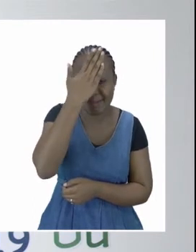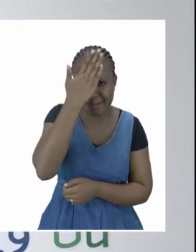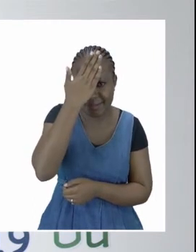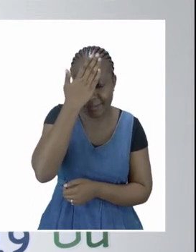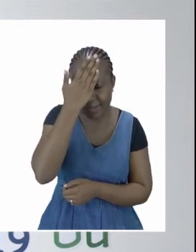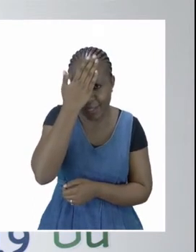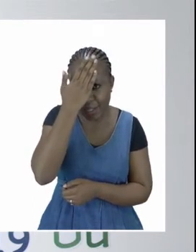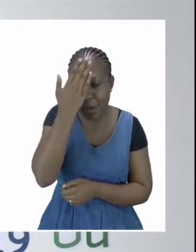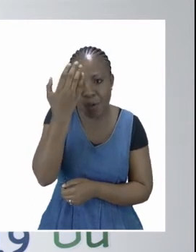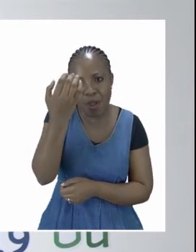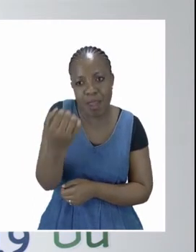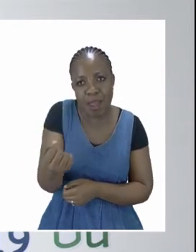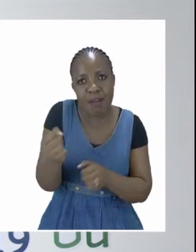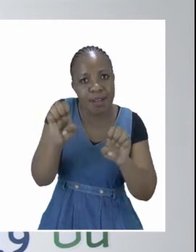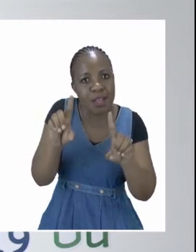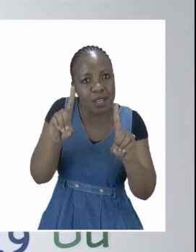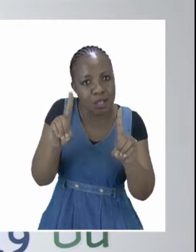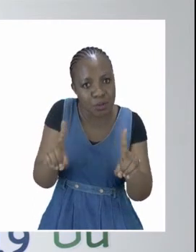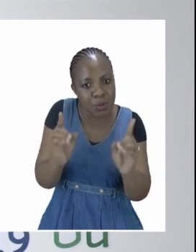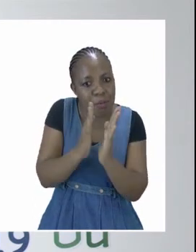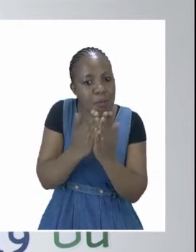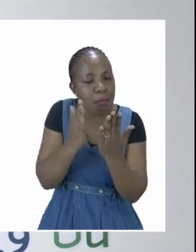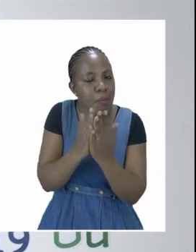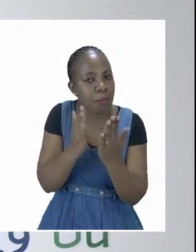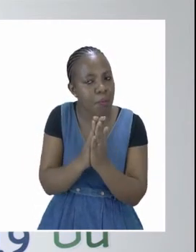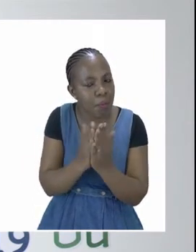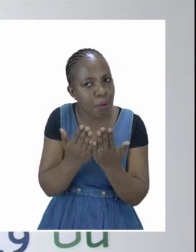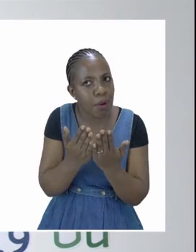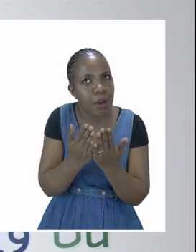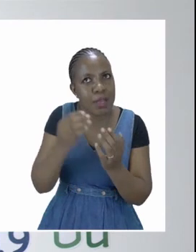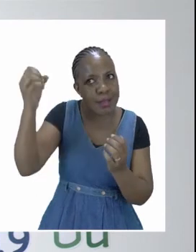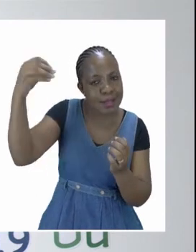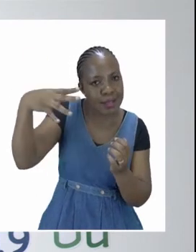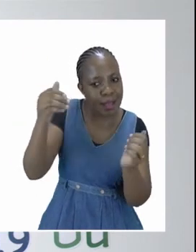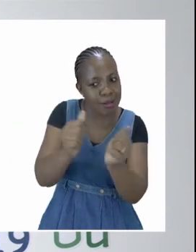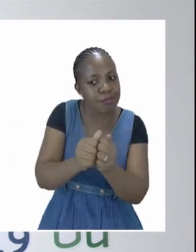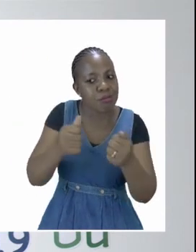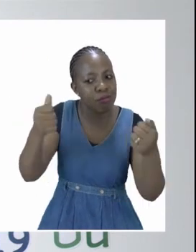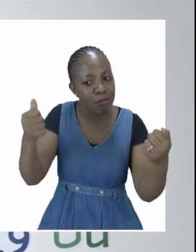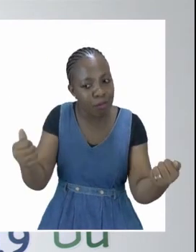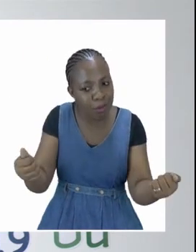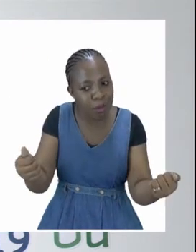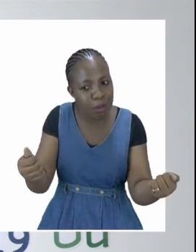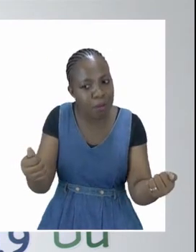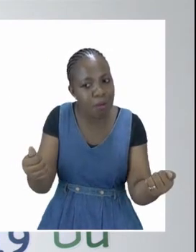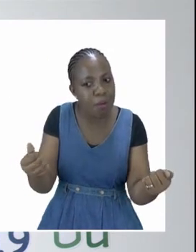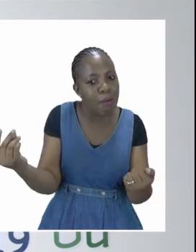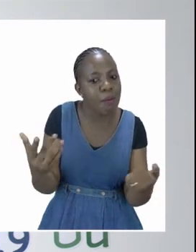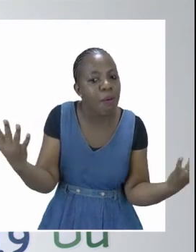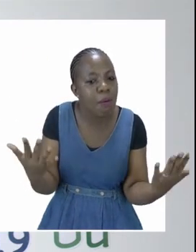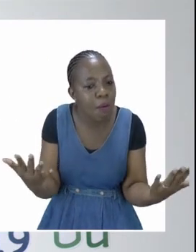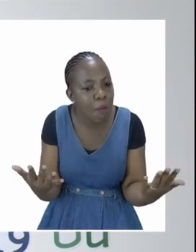booklet in our daily newspaper, street sales, or at your school every Monday